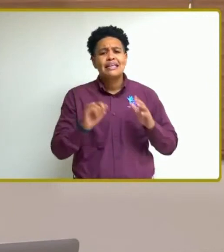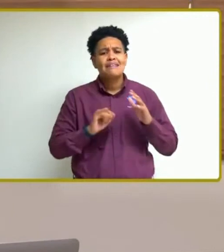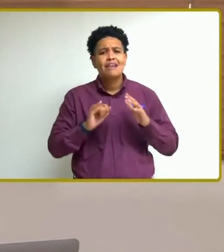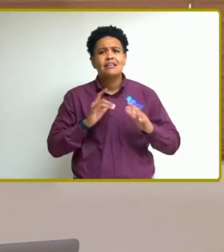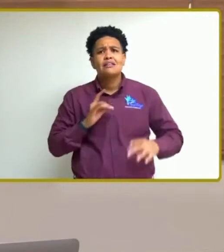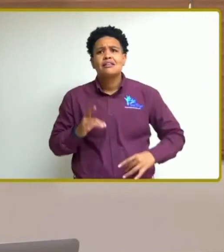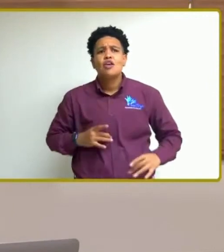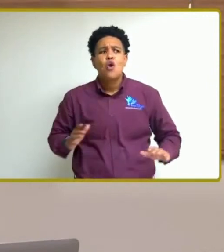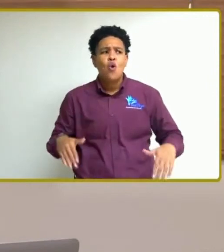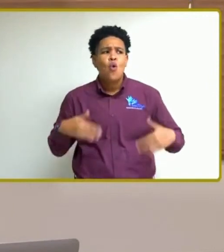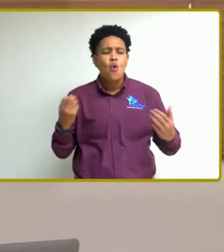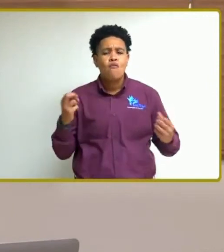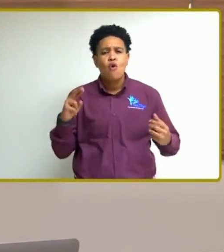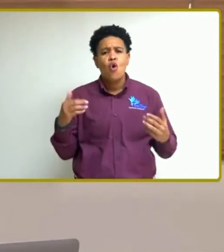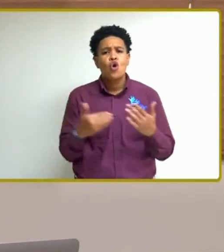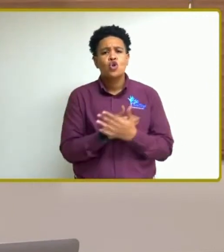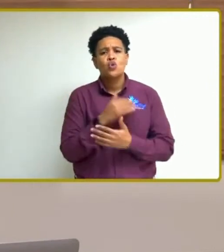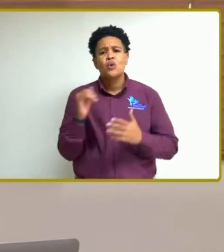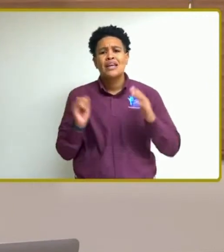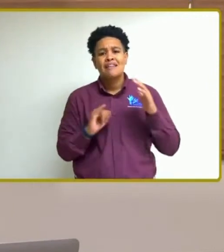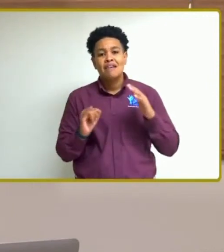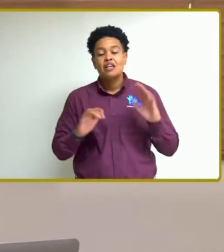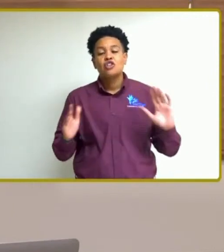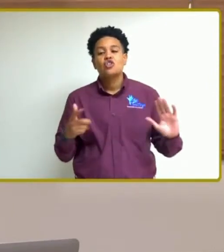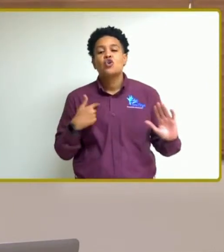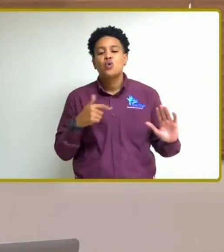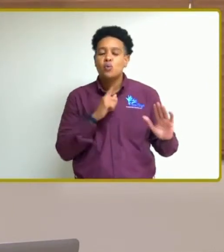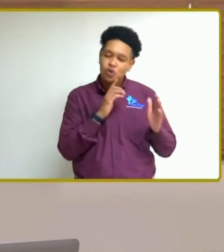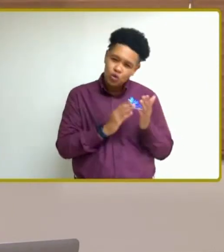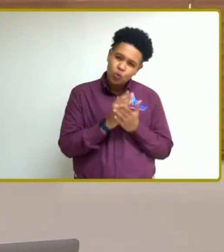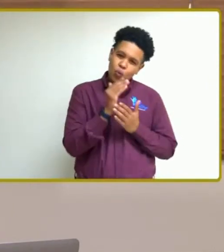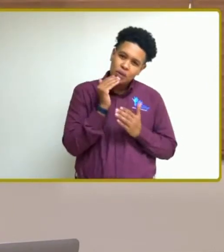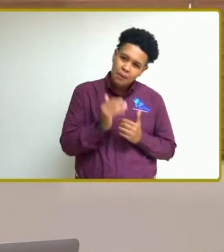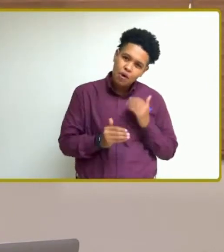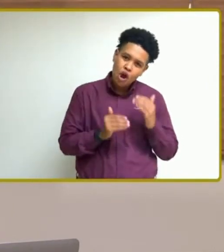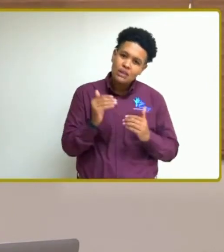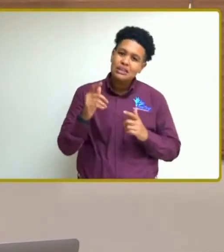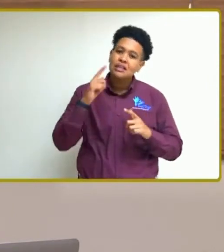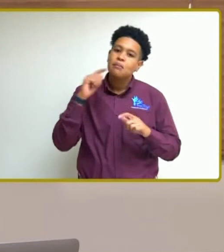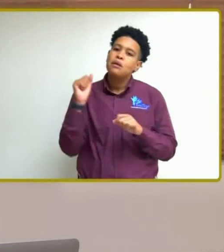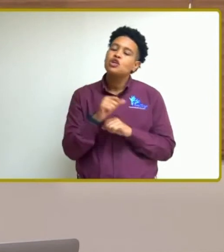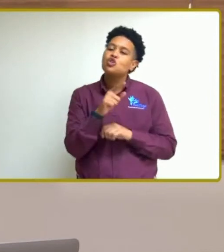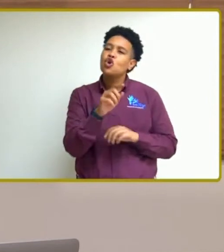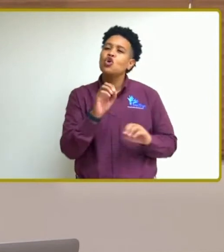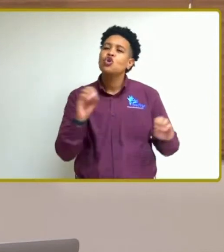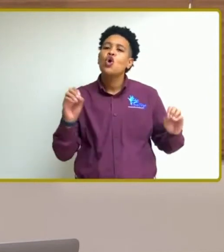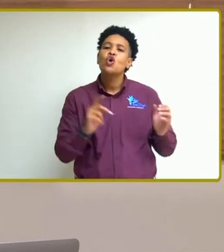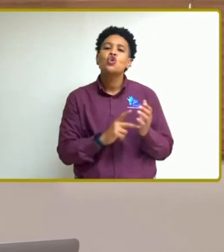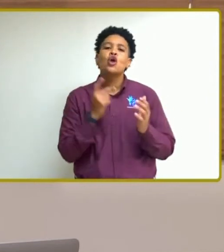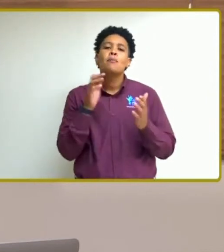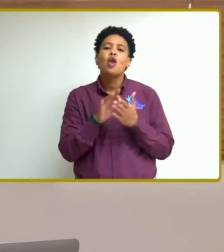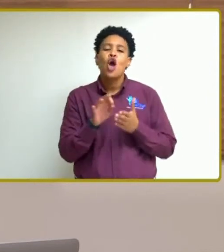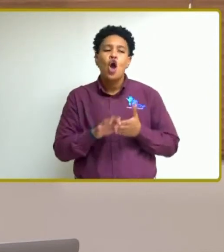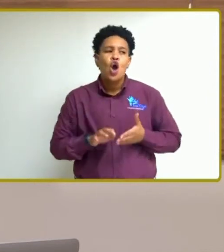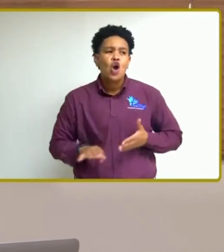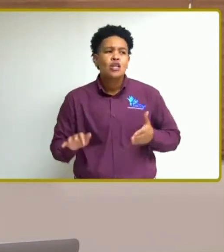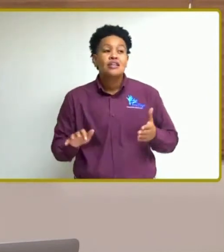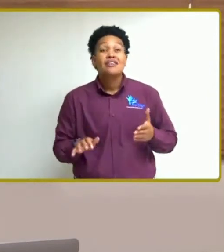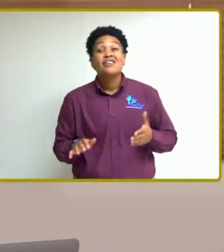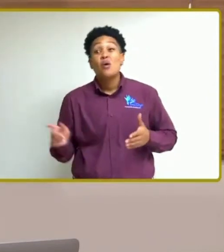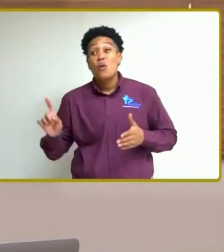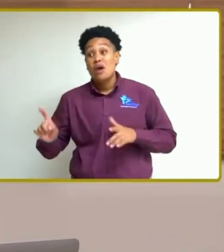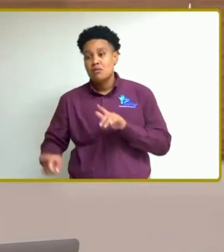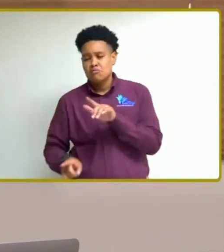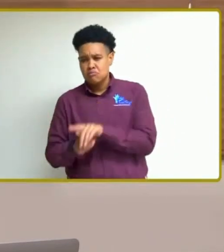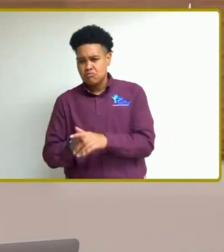or having new infections. So we go through the process to ensure that there is no double counting. Where it is that